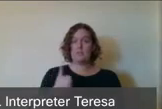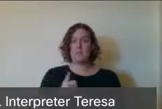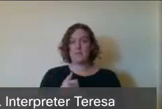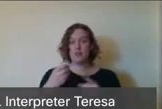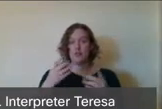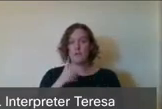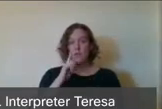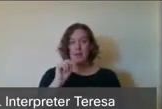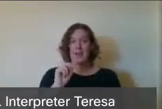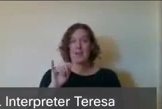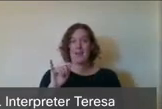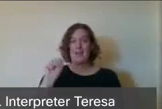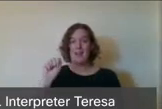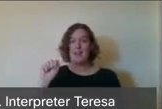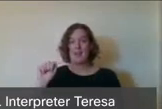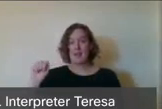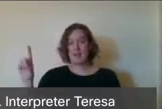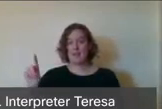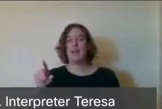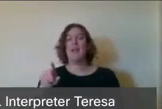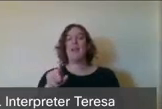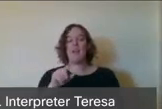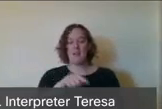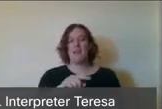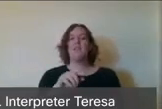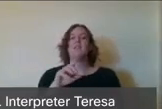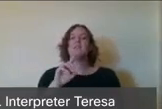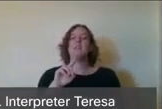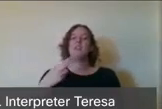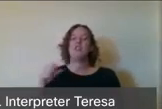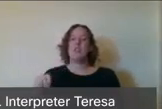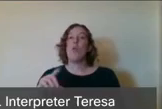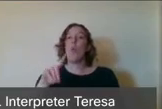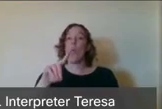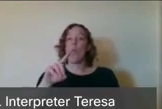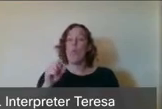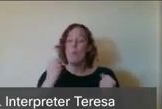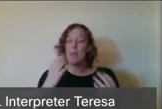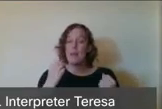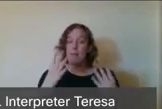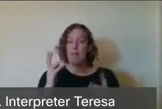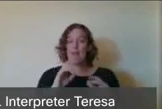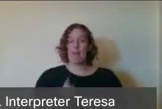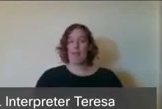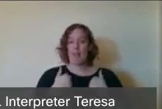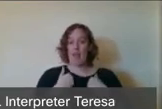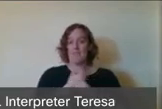at the Department on Health and Human Services, hundreds and hundreds of millions of lives have been saved as a result of